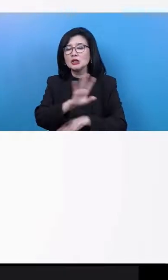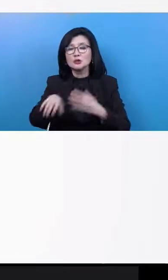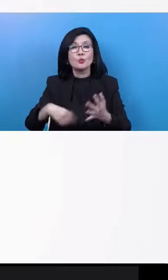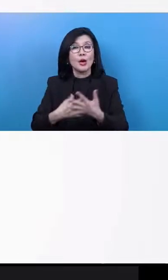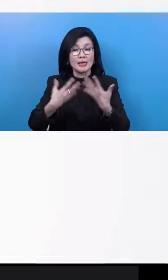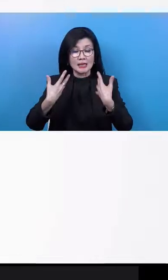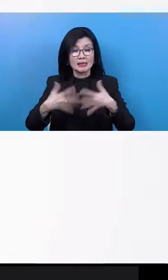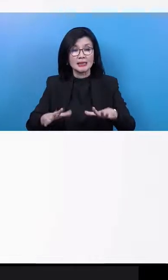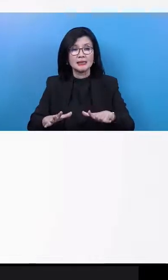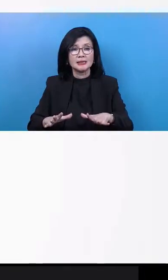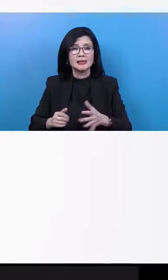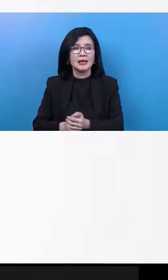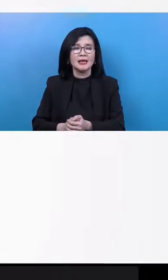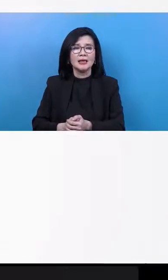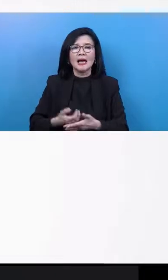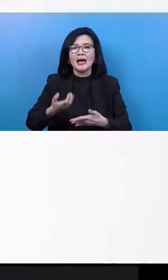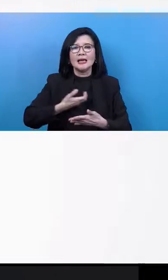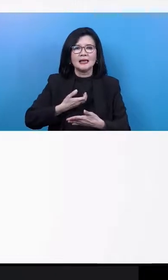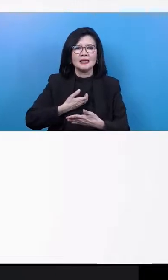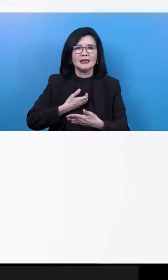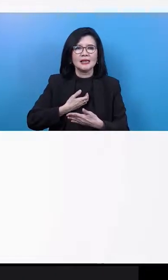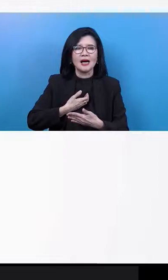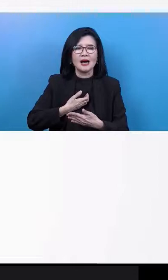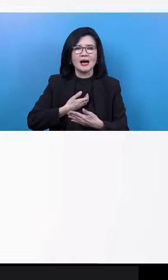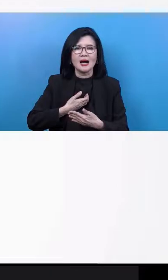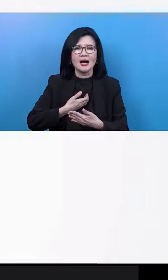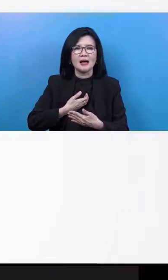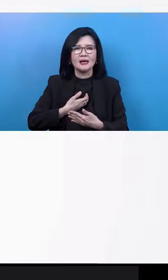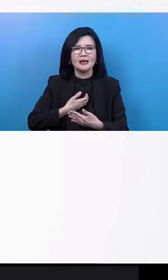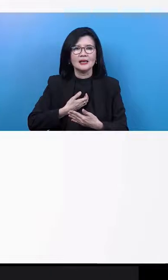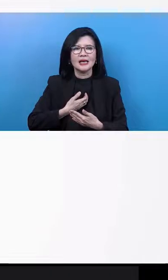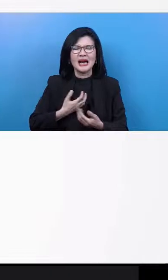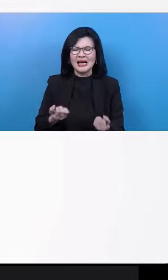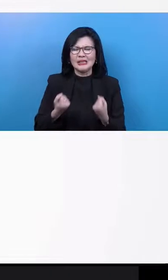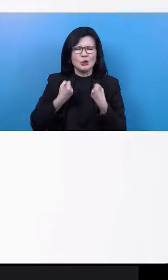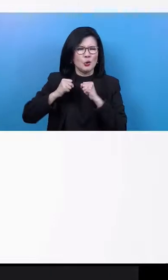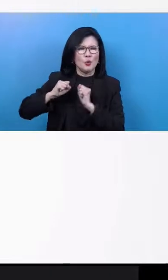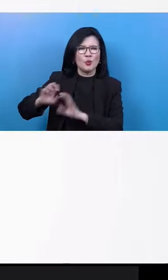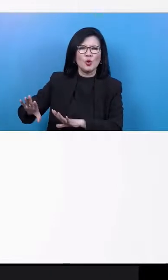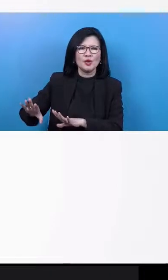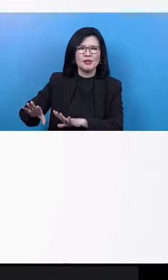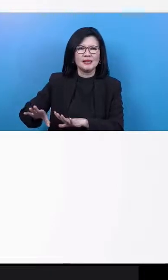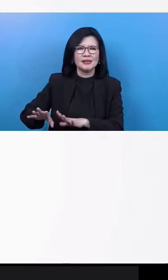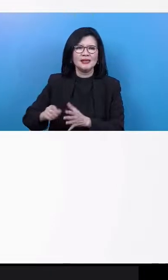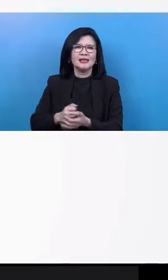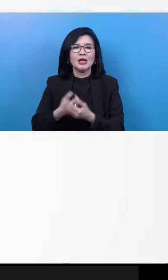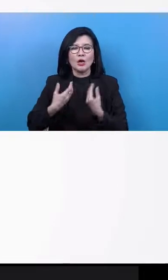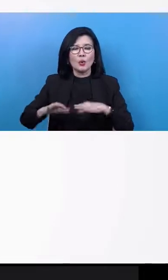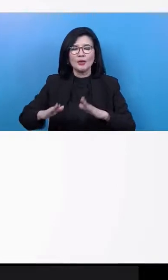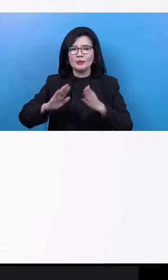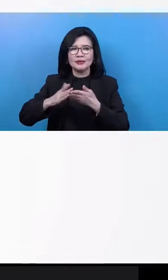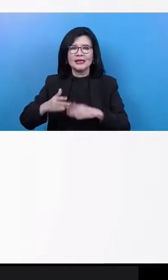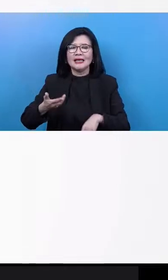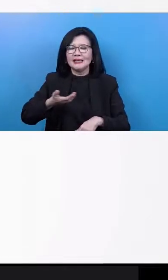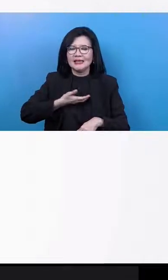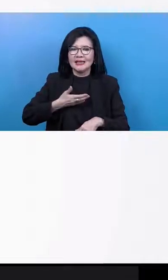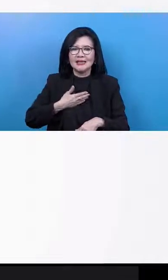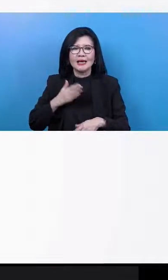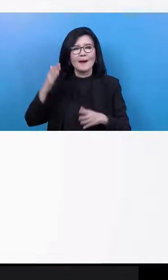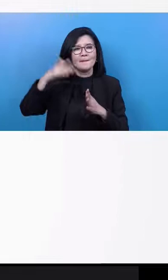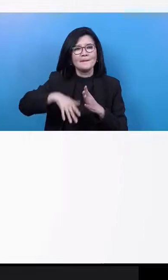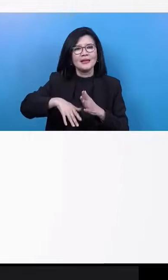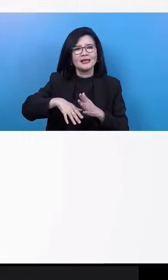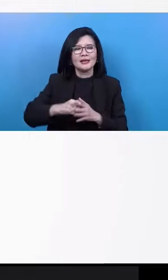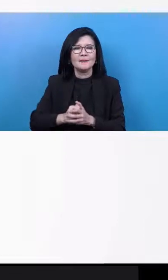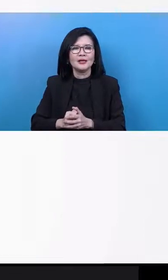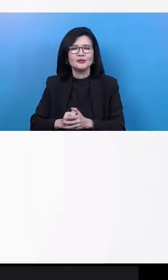into rural areas outside, have our own little garden, grow our own food, and live a self-sustaining life